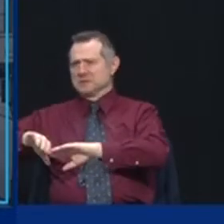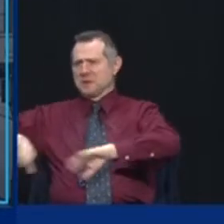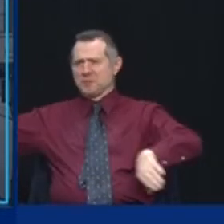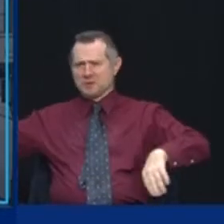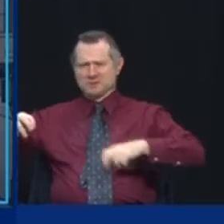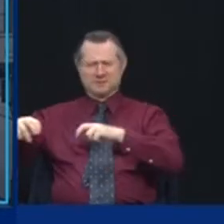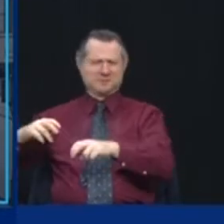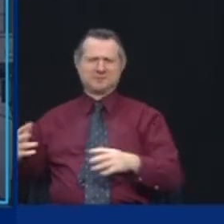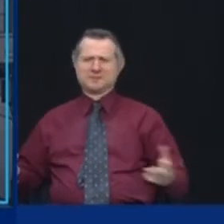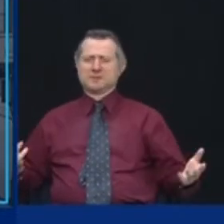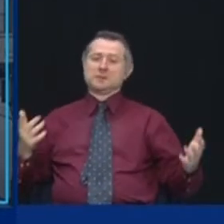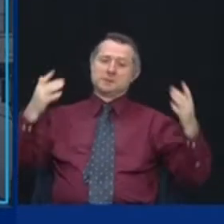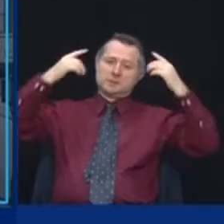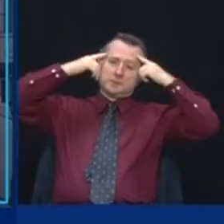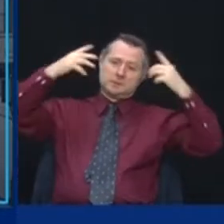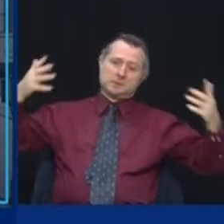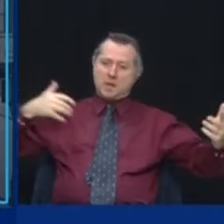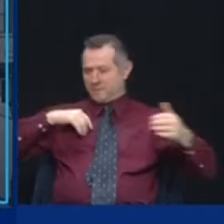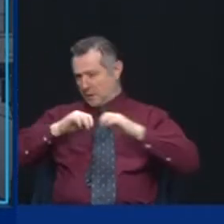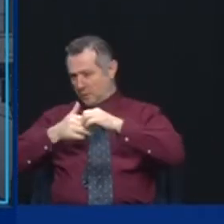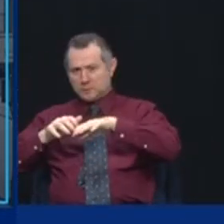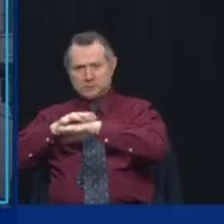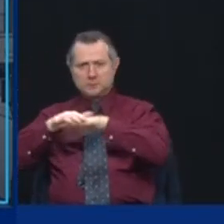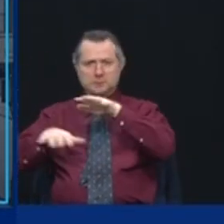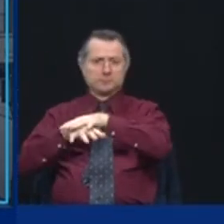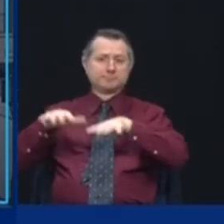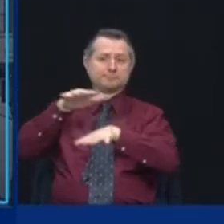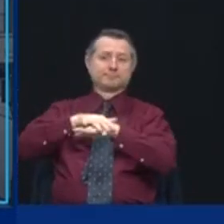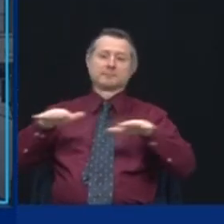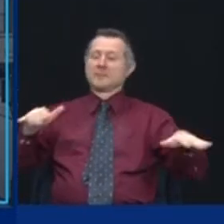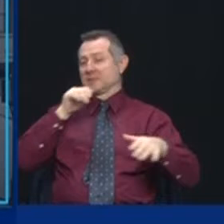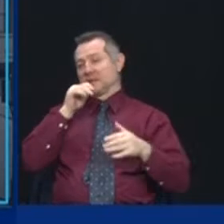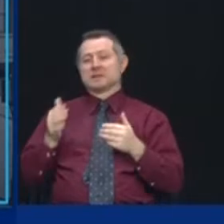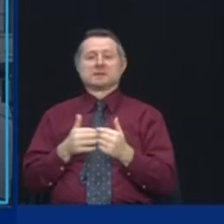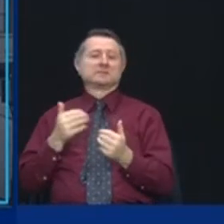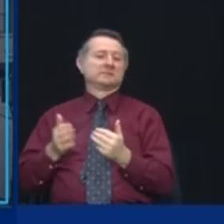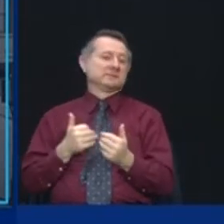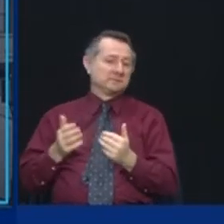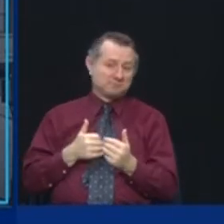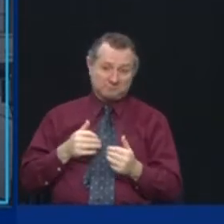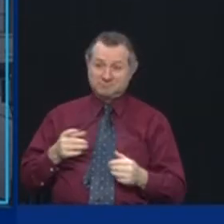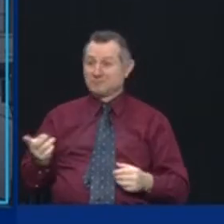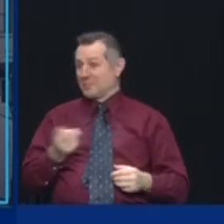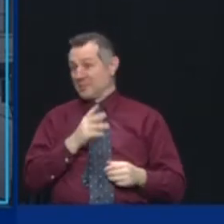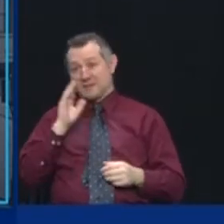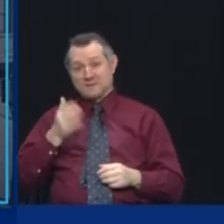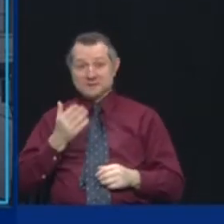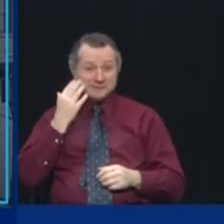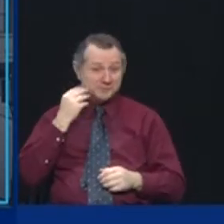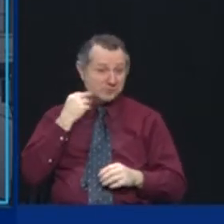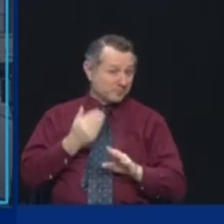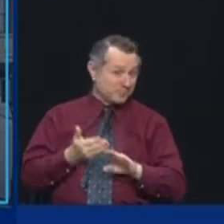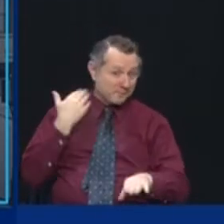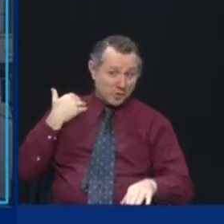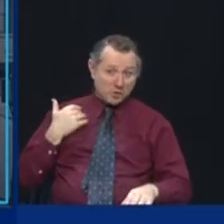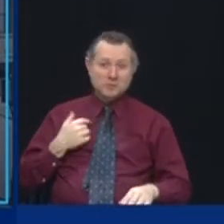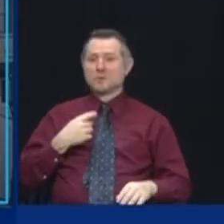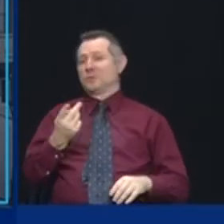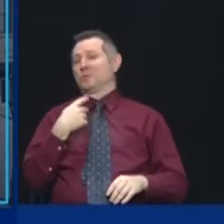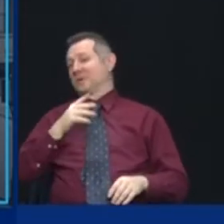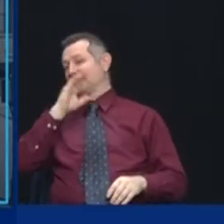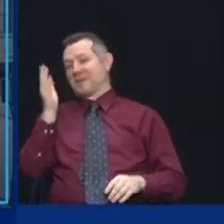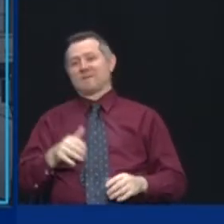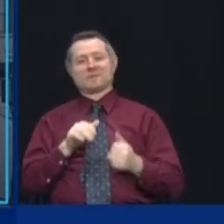here. It's not easy to do this. Nobody's done this before. Nobody's done any of this before, let's be